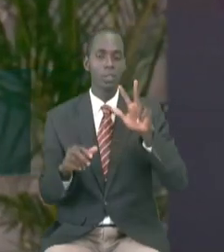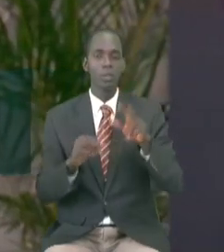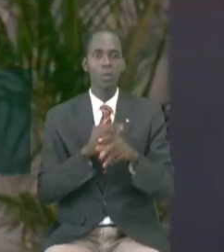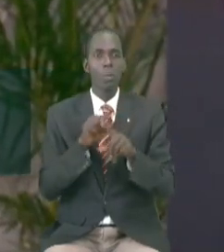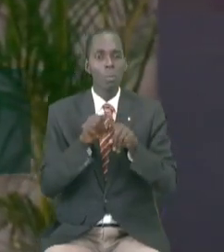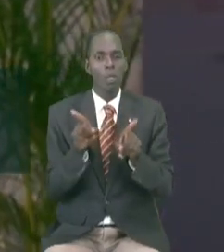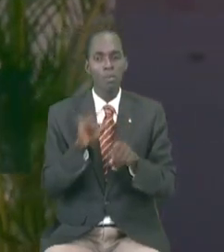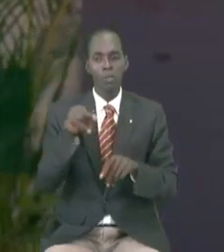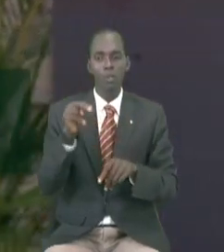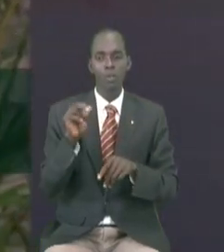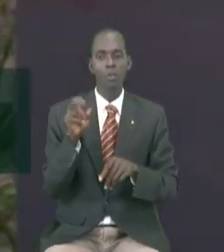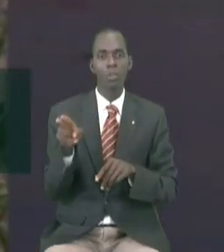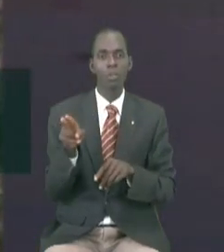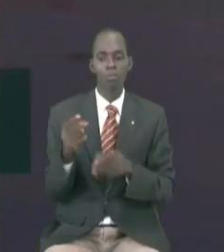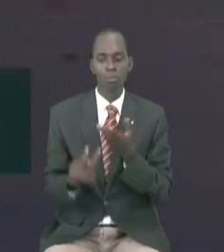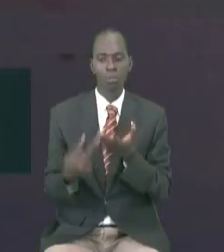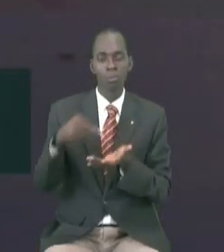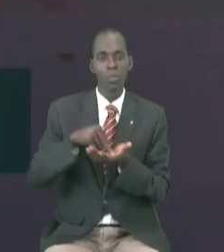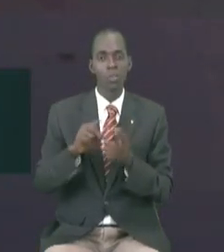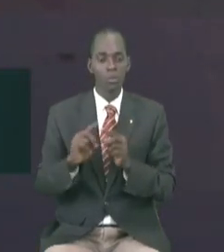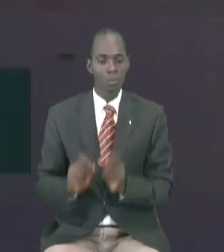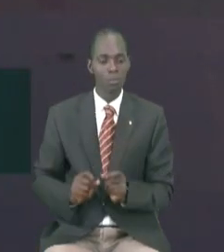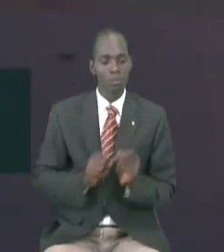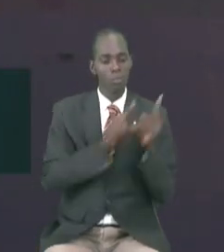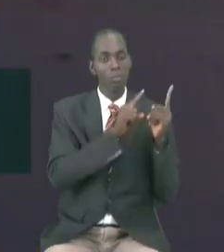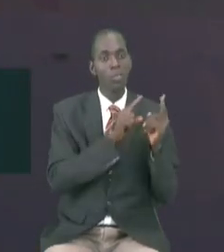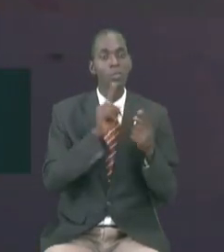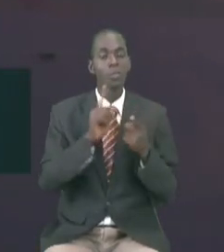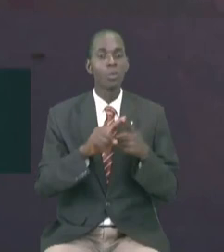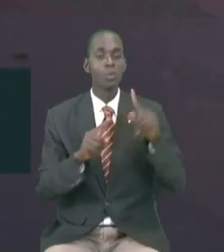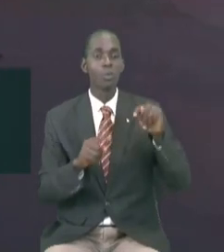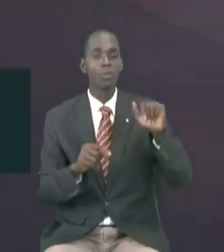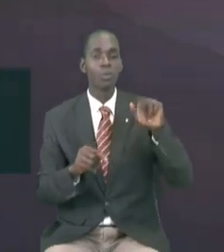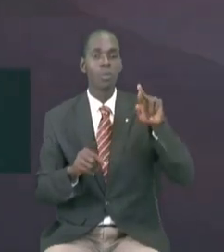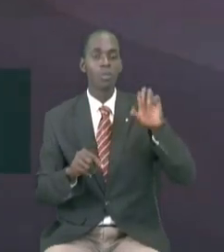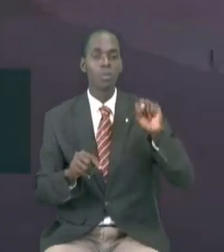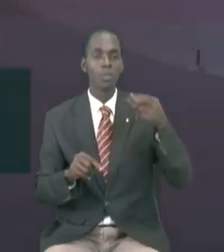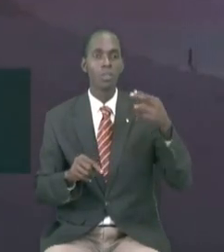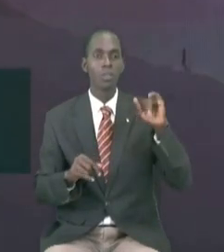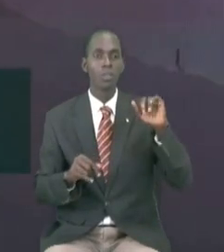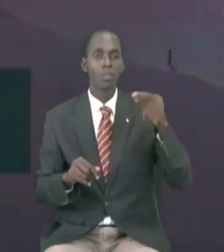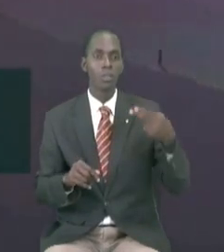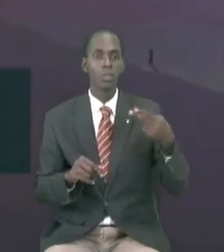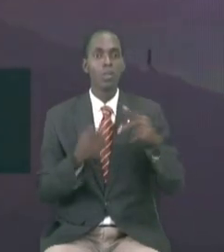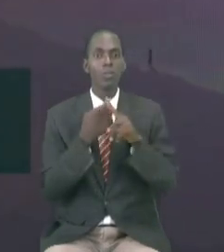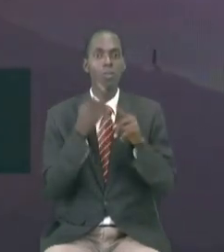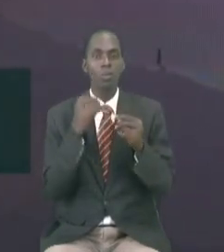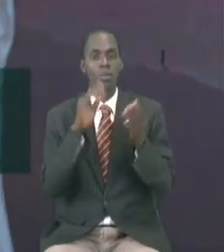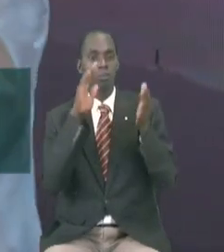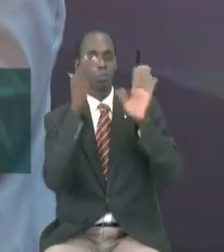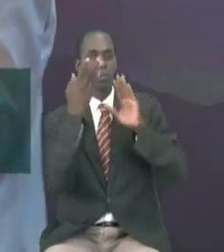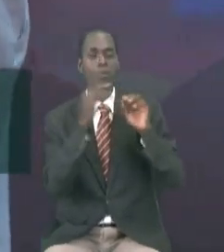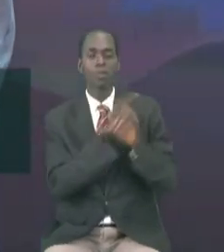Lord. And he went down to Joppa, and he found a ship going to Tarshish. So